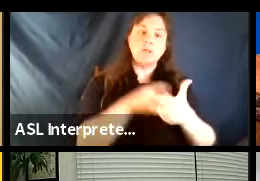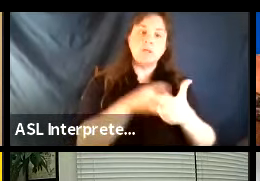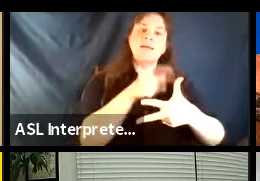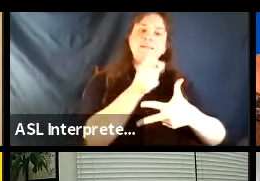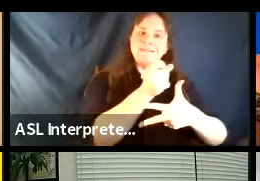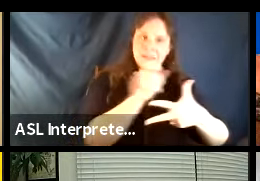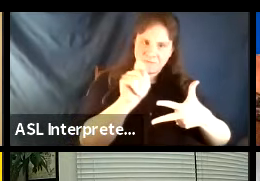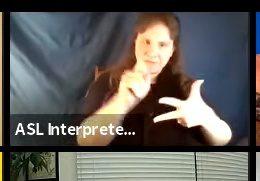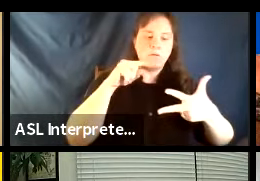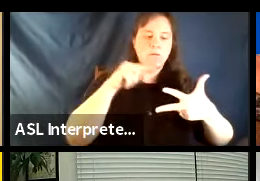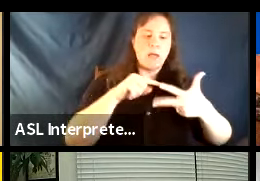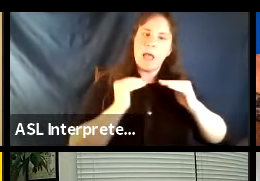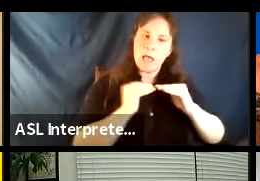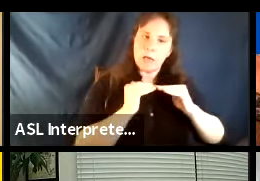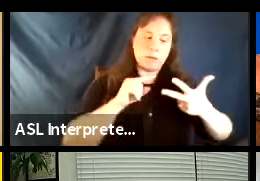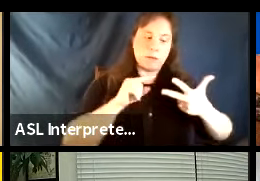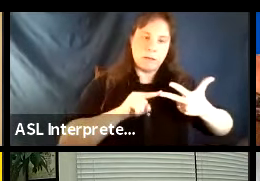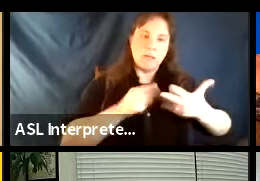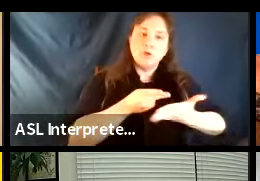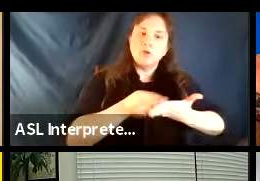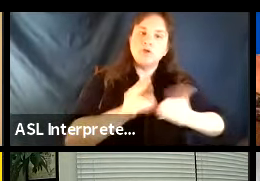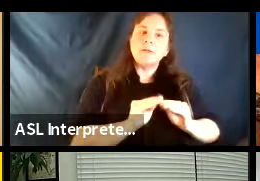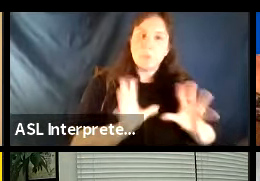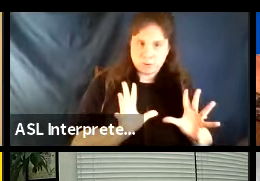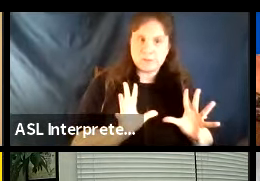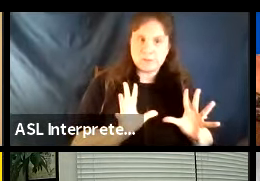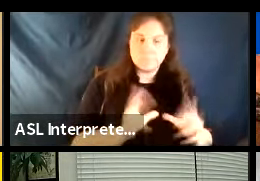and transparency. So with that,